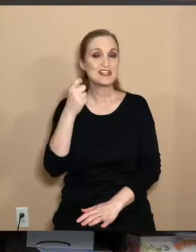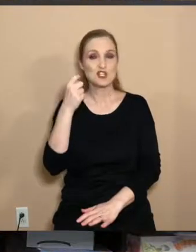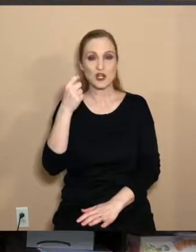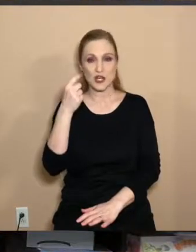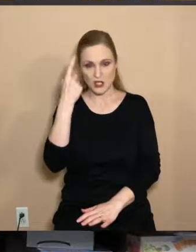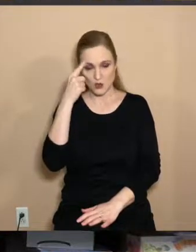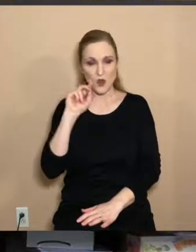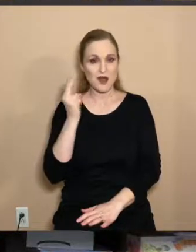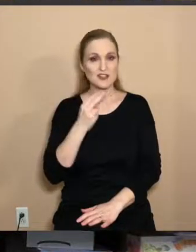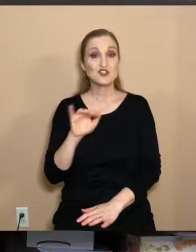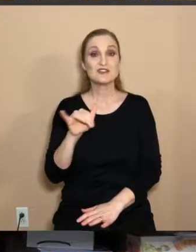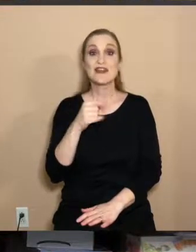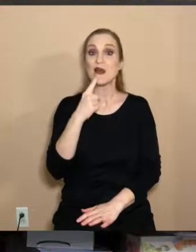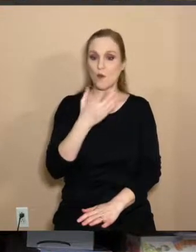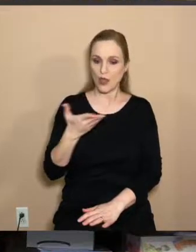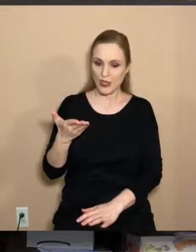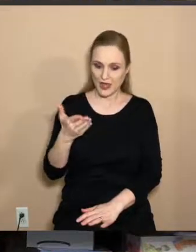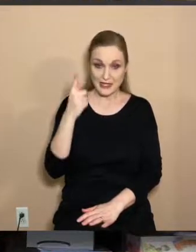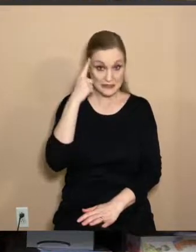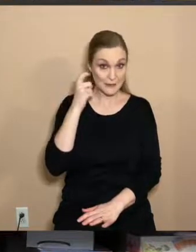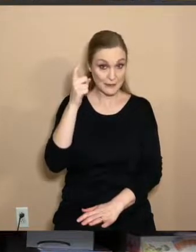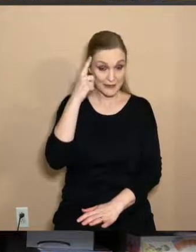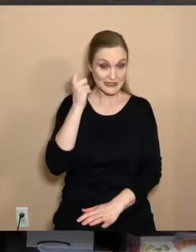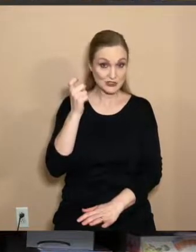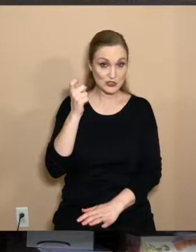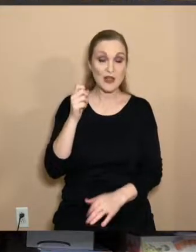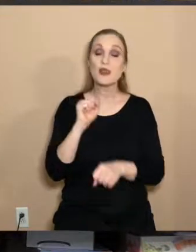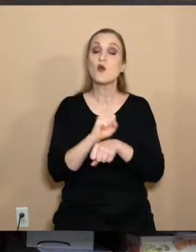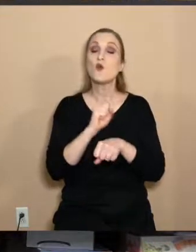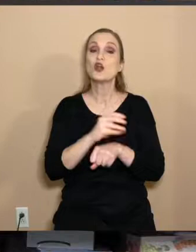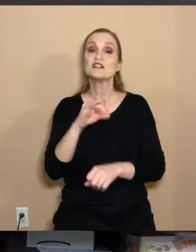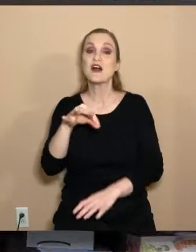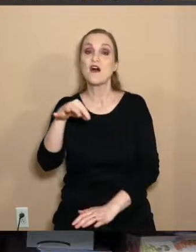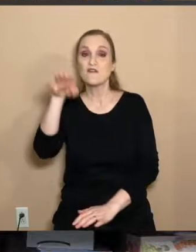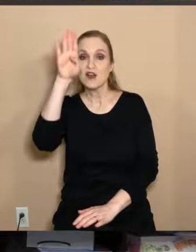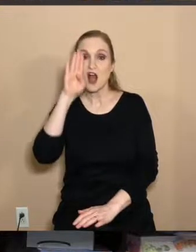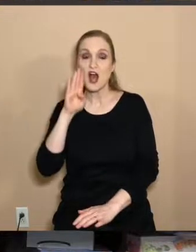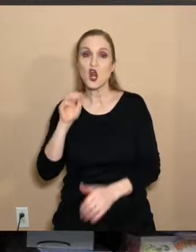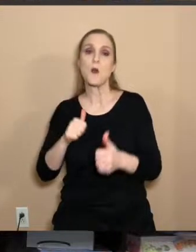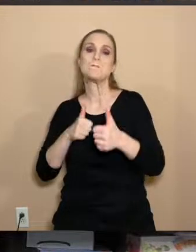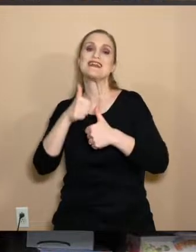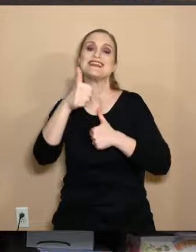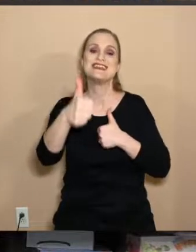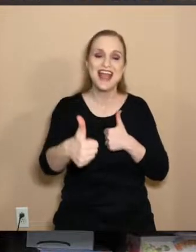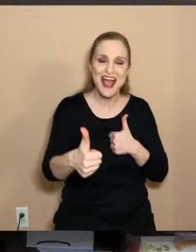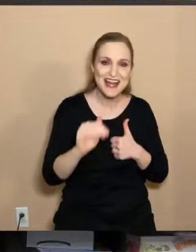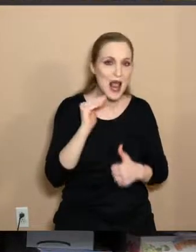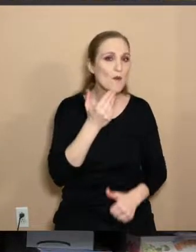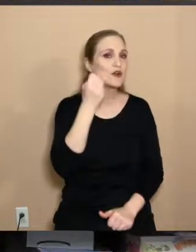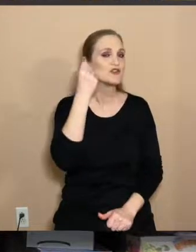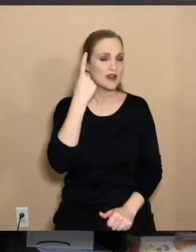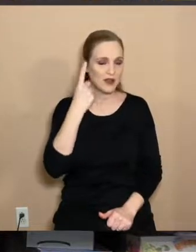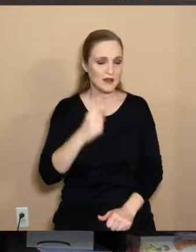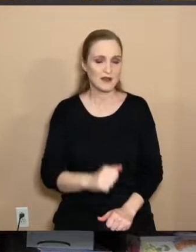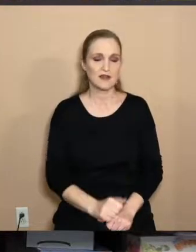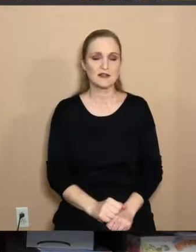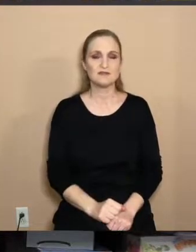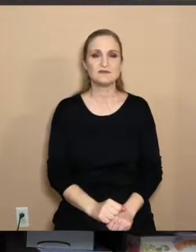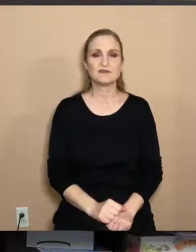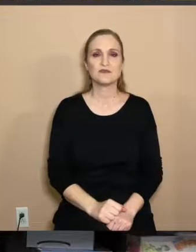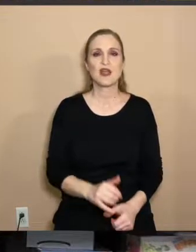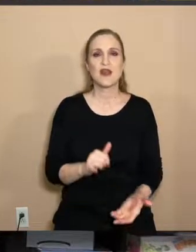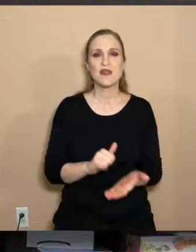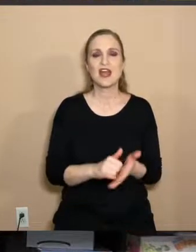like that one thing is a mystery to us, the workings of God are far beyond our comprehension. And this kind